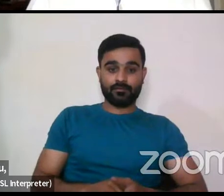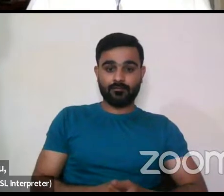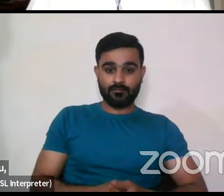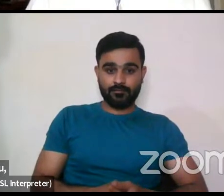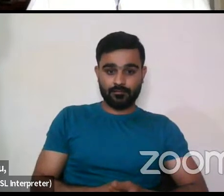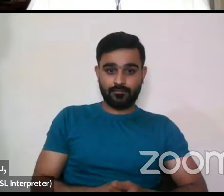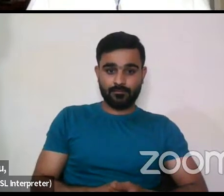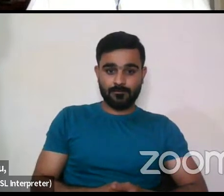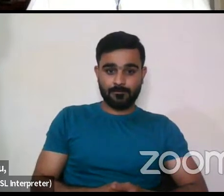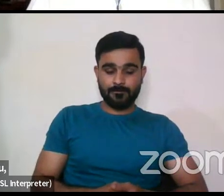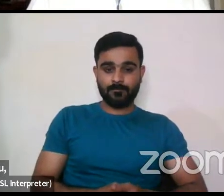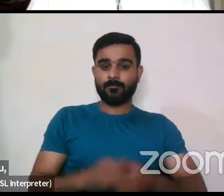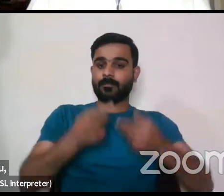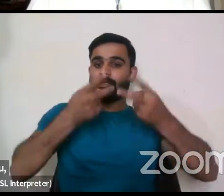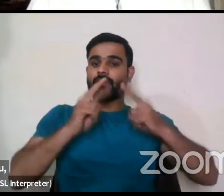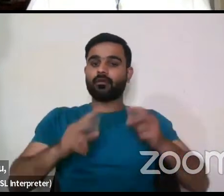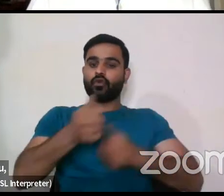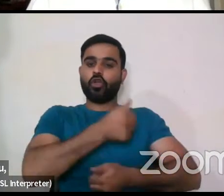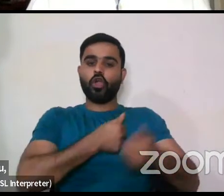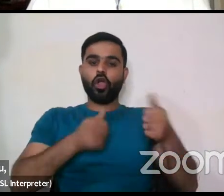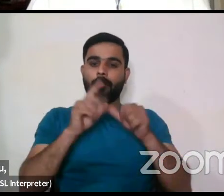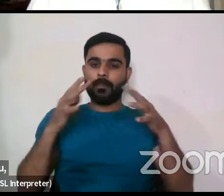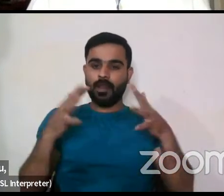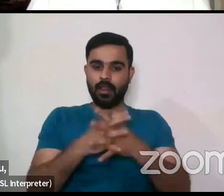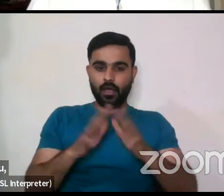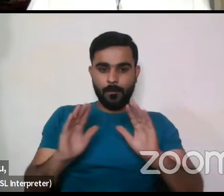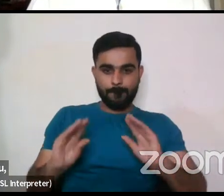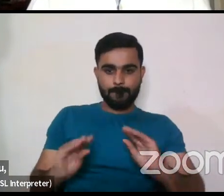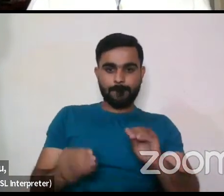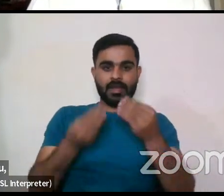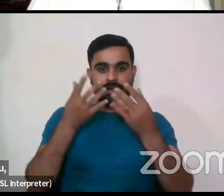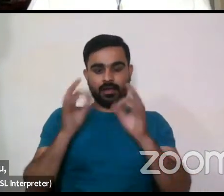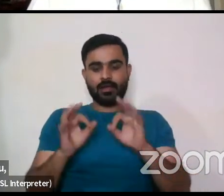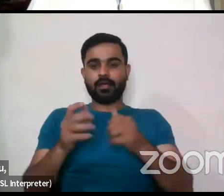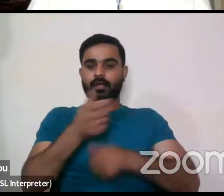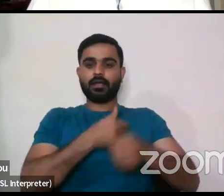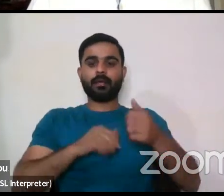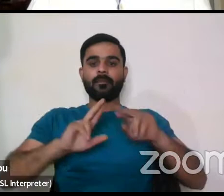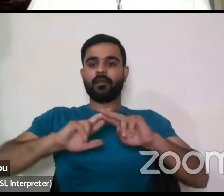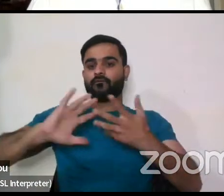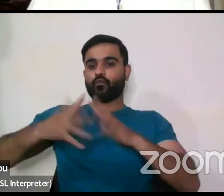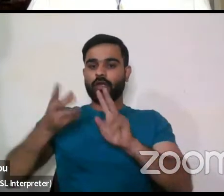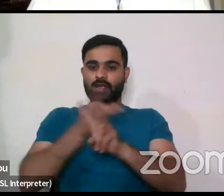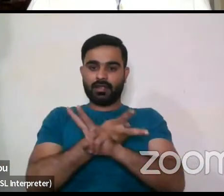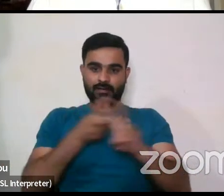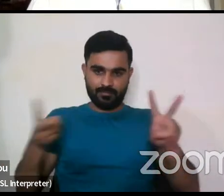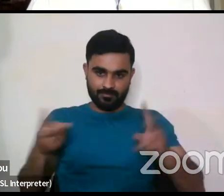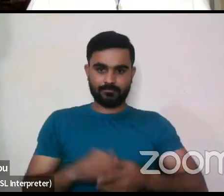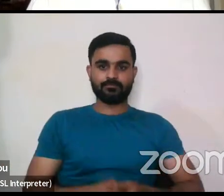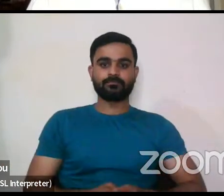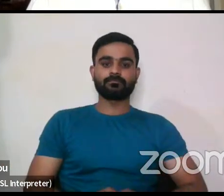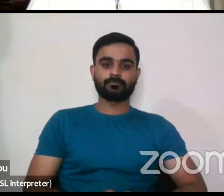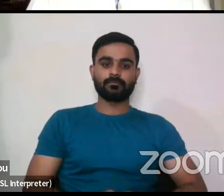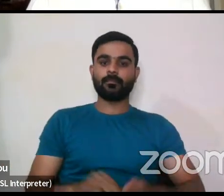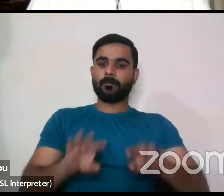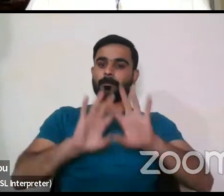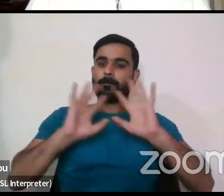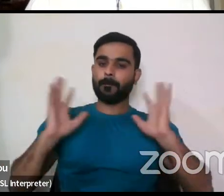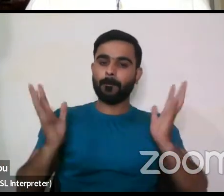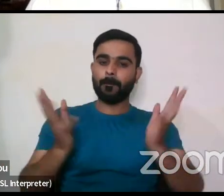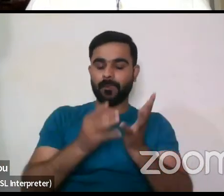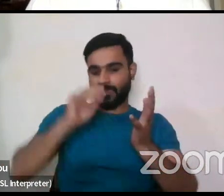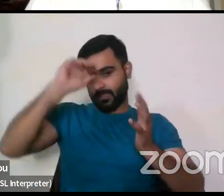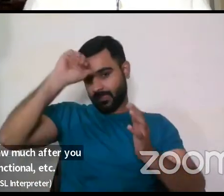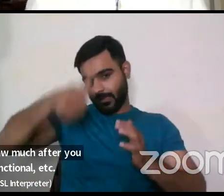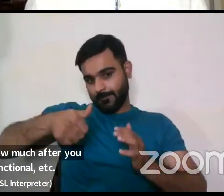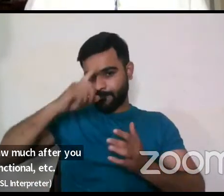started, interpreting competition law much after, the commission became functional, etc. I think worldwide and in India,